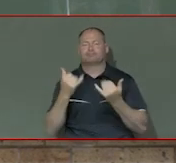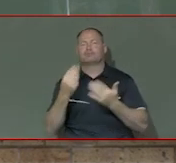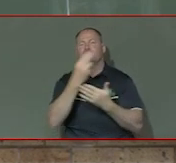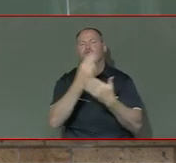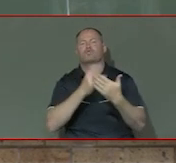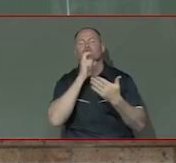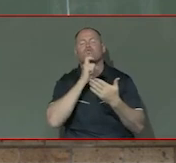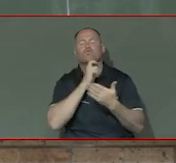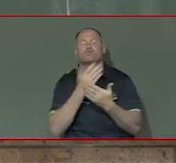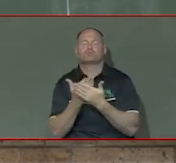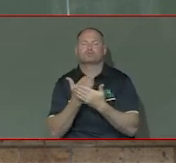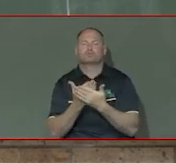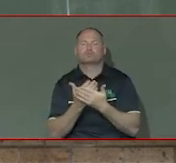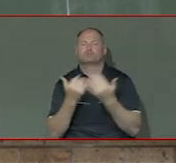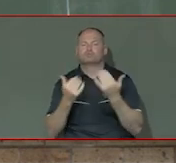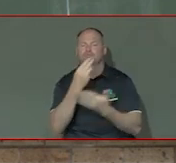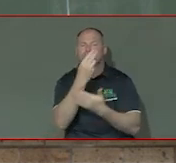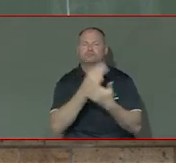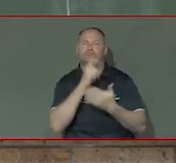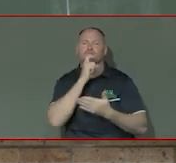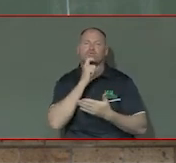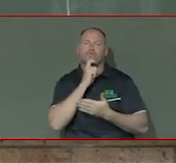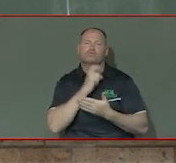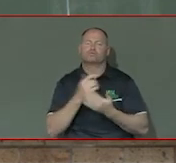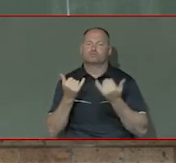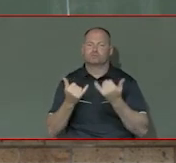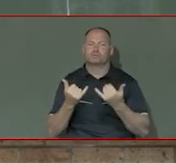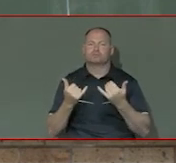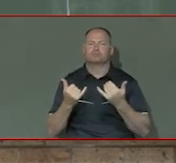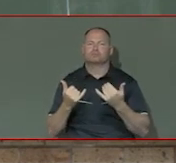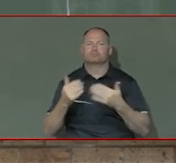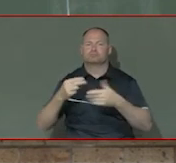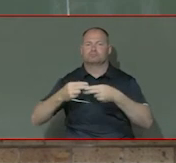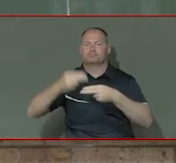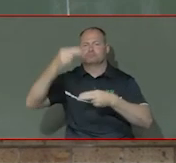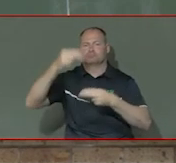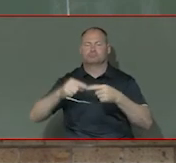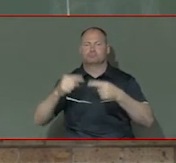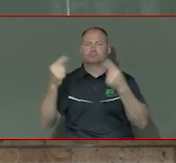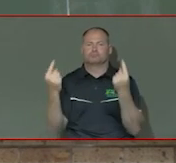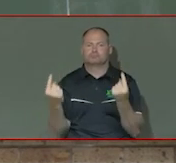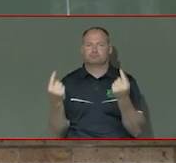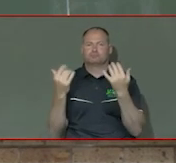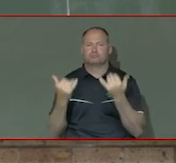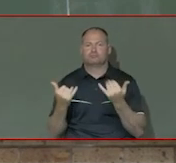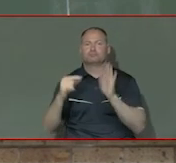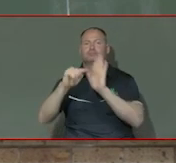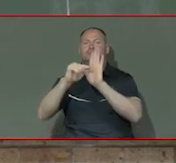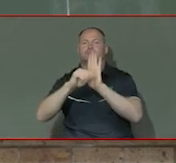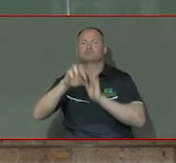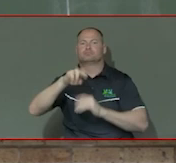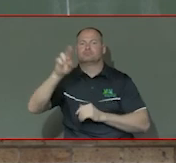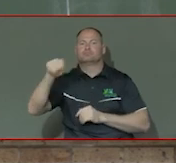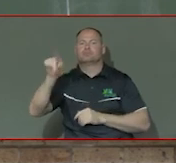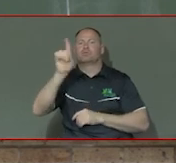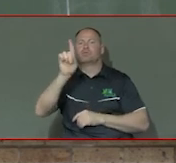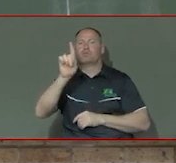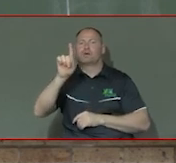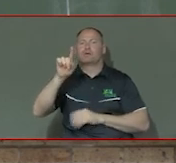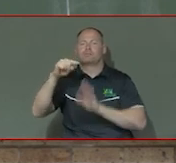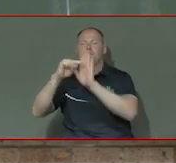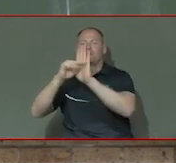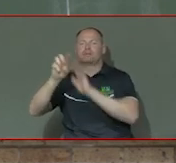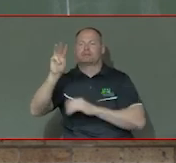diagram. The cos of 36 is adjacent over hypotenuse, so it is negative the square root of 1 minus m